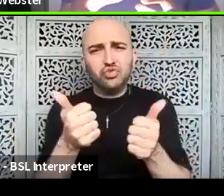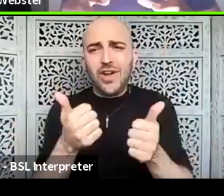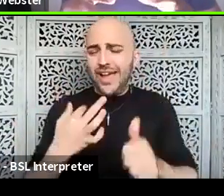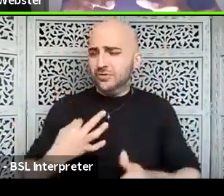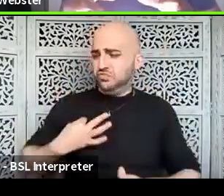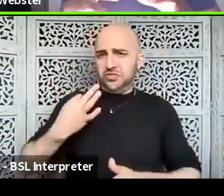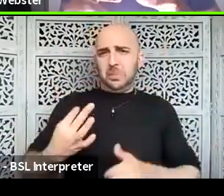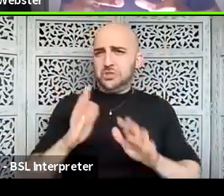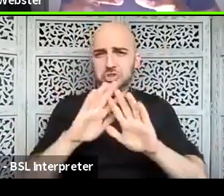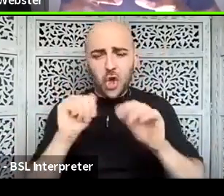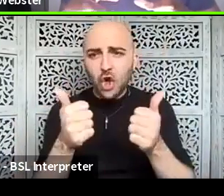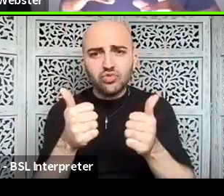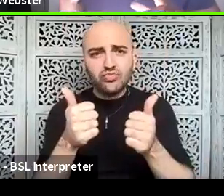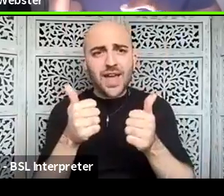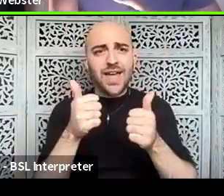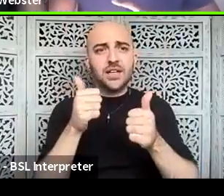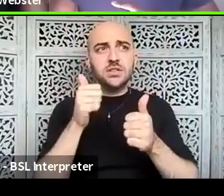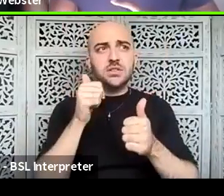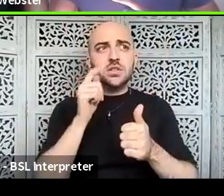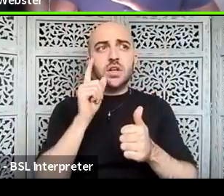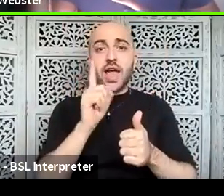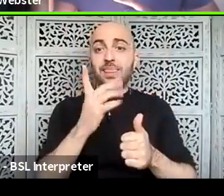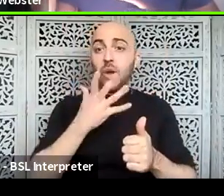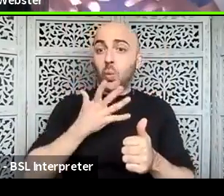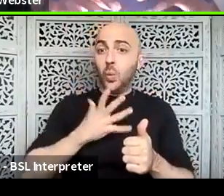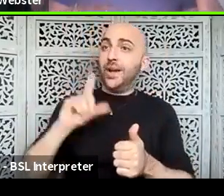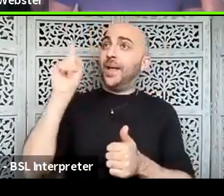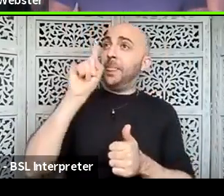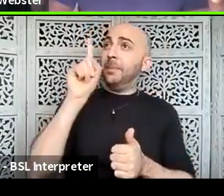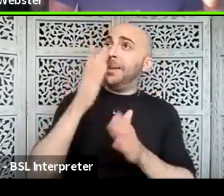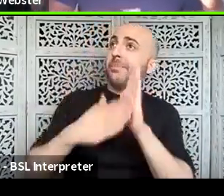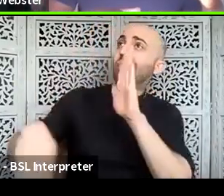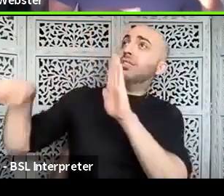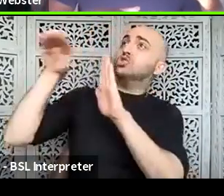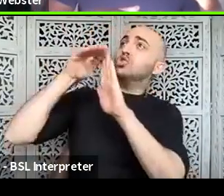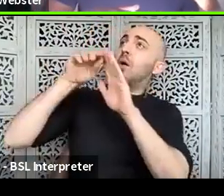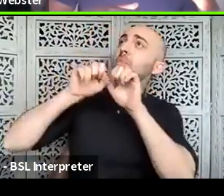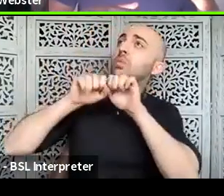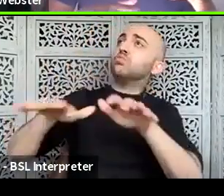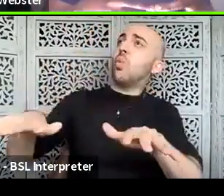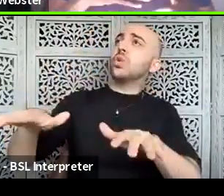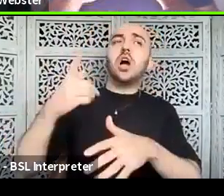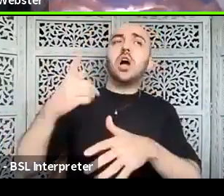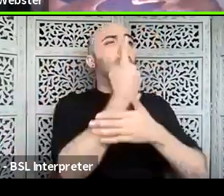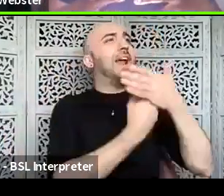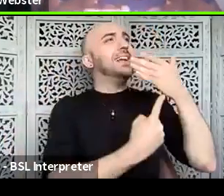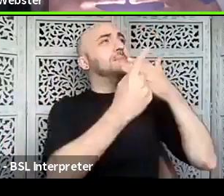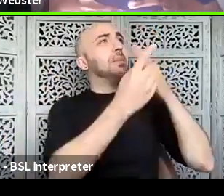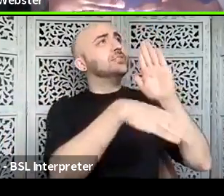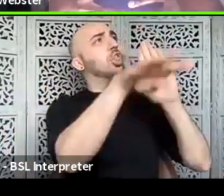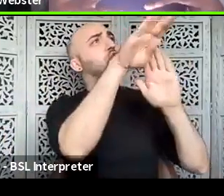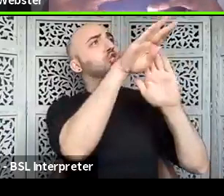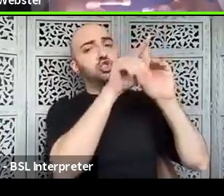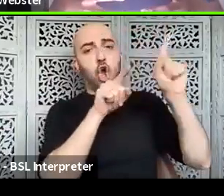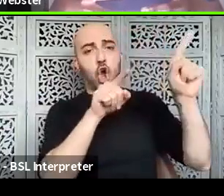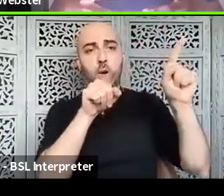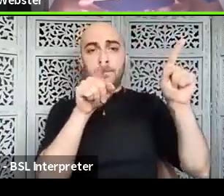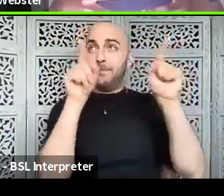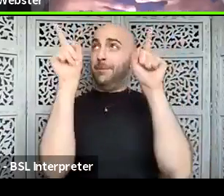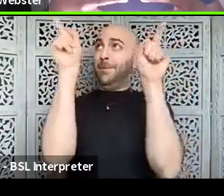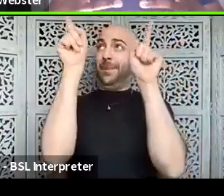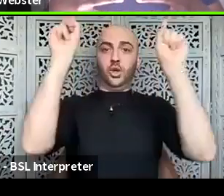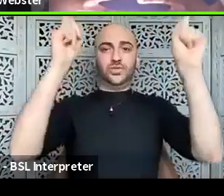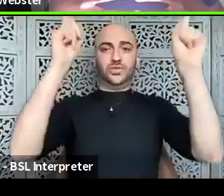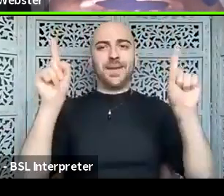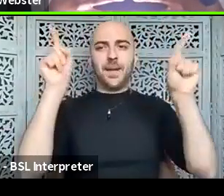actually when we really need those people at the top, at broadcaster level and at the independent production level, those people seemingly,